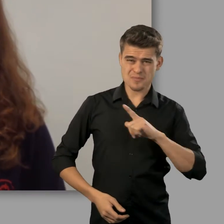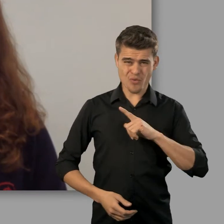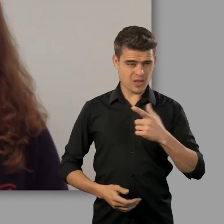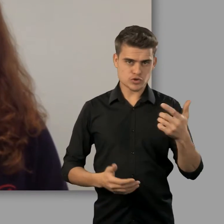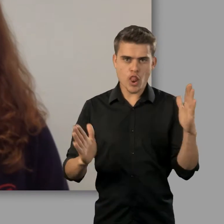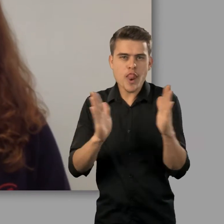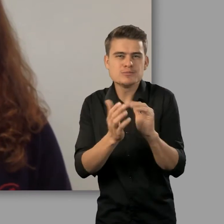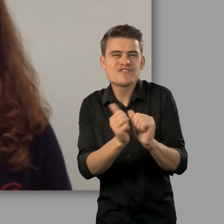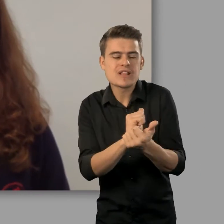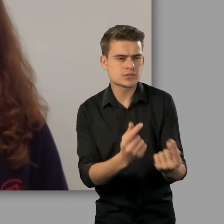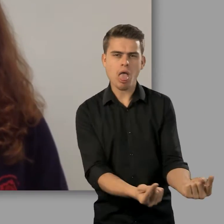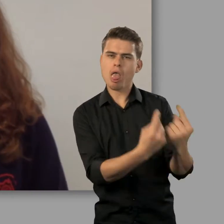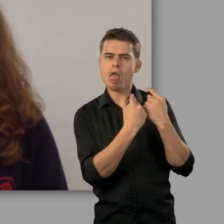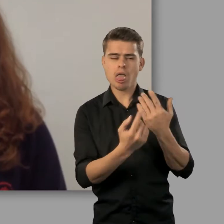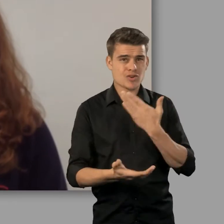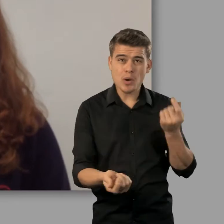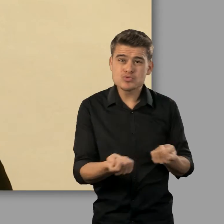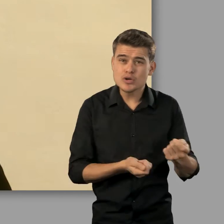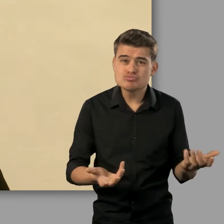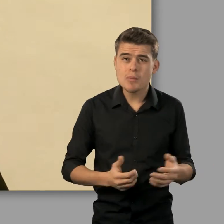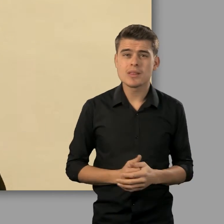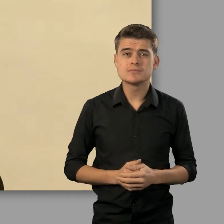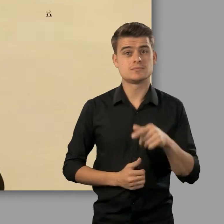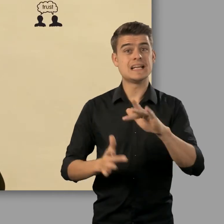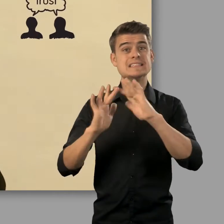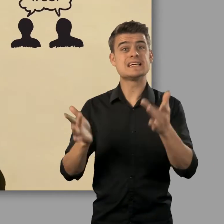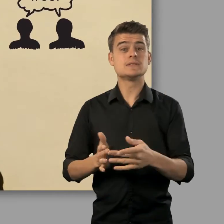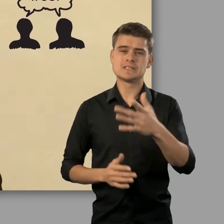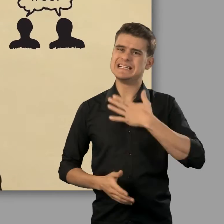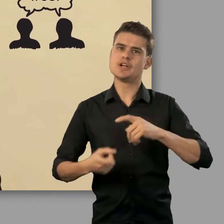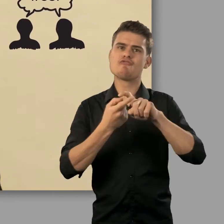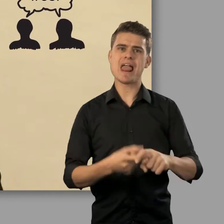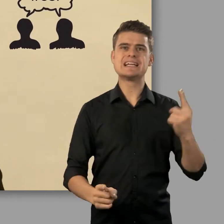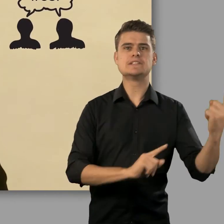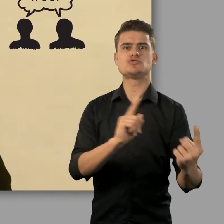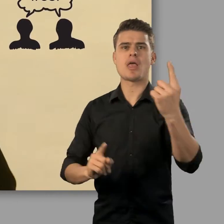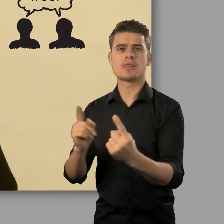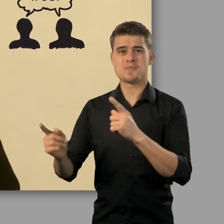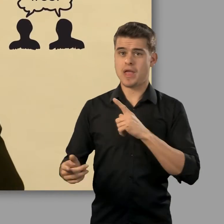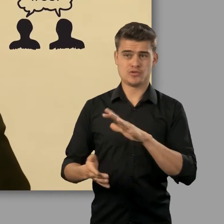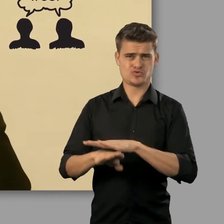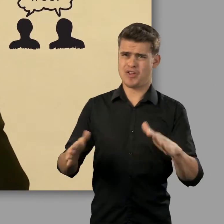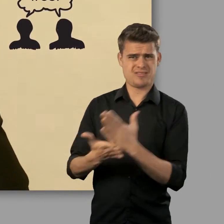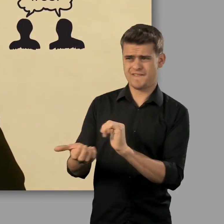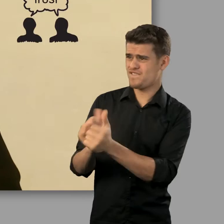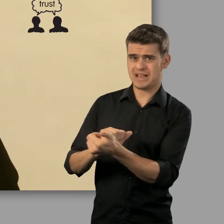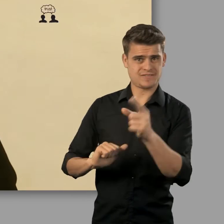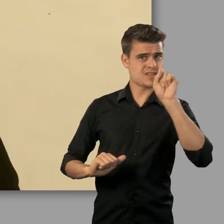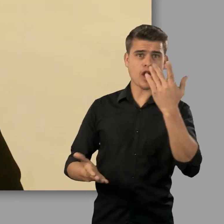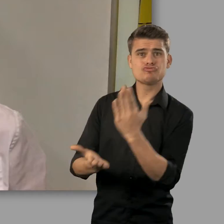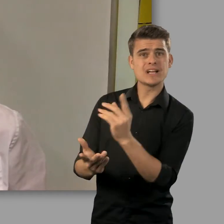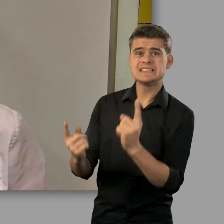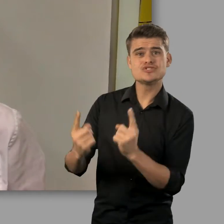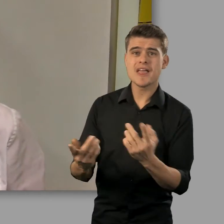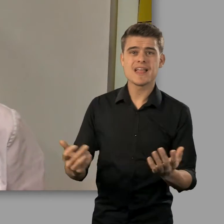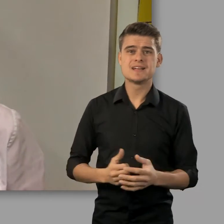by close friends and they feel as if they have no control. On the internet, you should rely on each other. I mean, you're not really friends if you can't trust